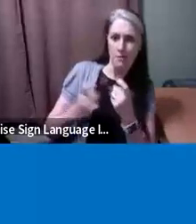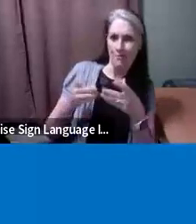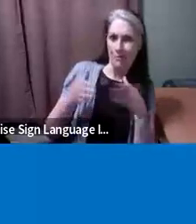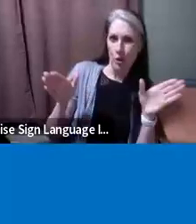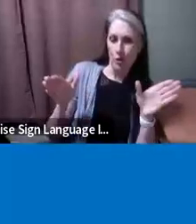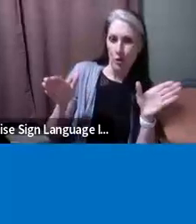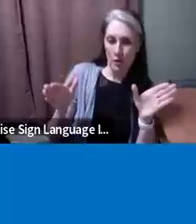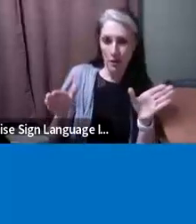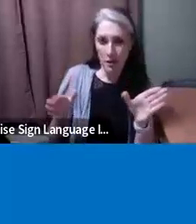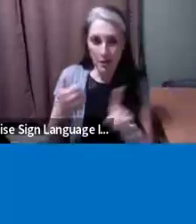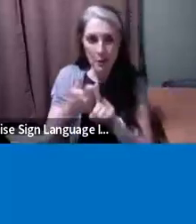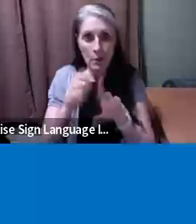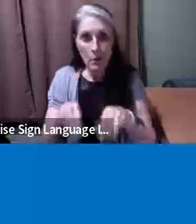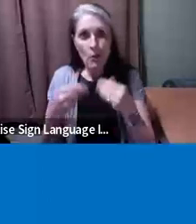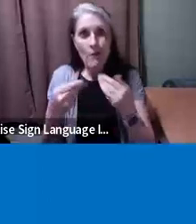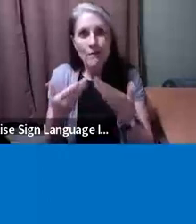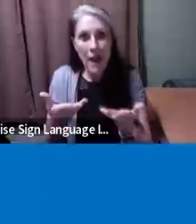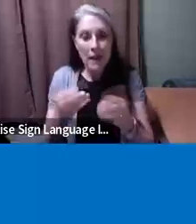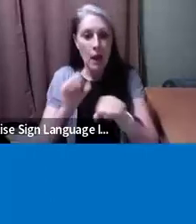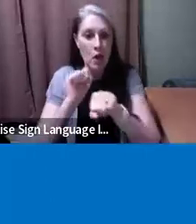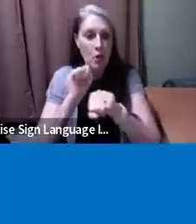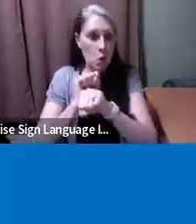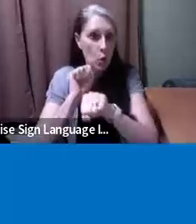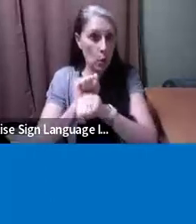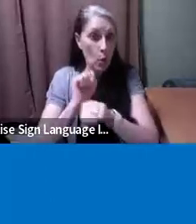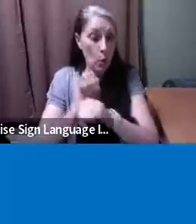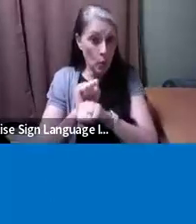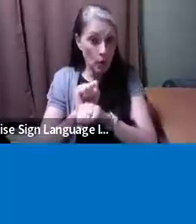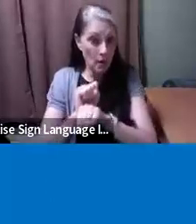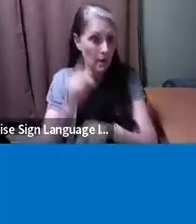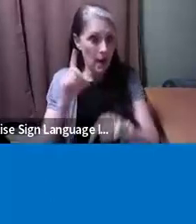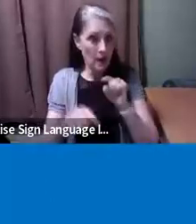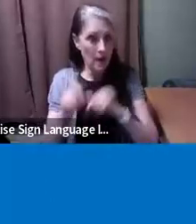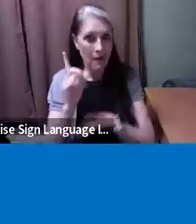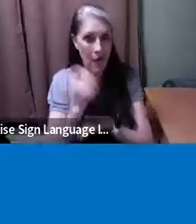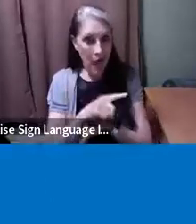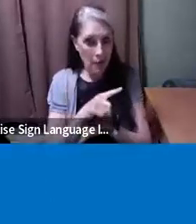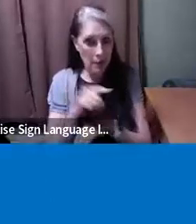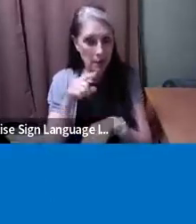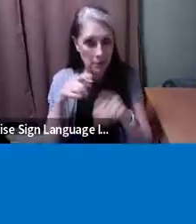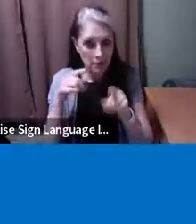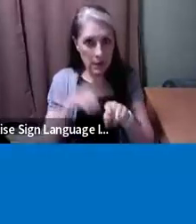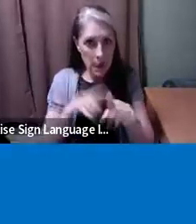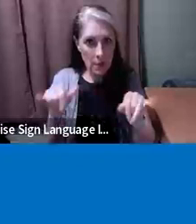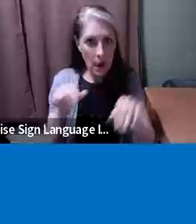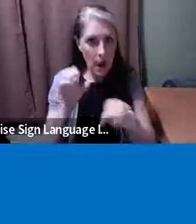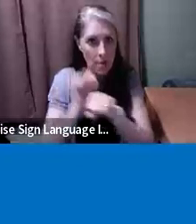generally because they're actually working. So I'm not going to ask them that question.